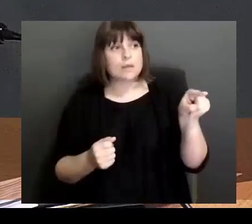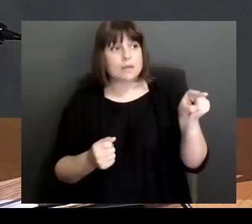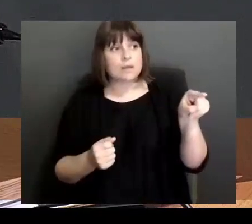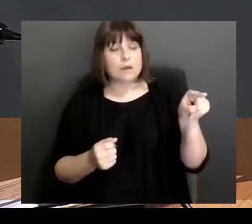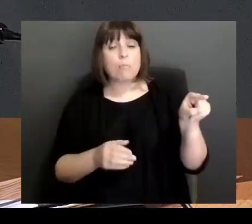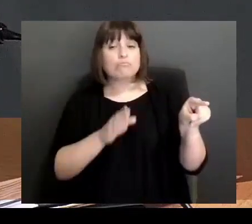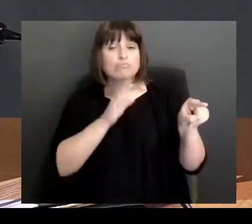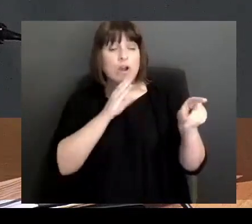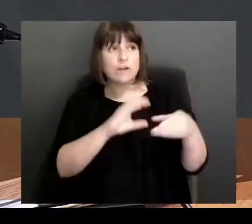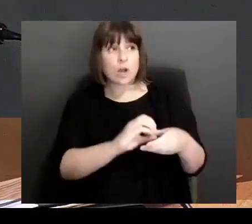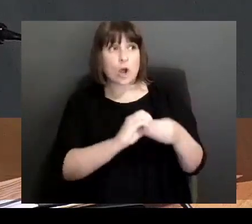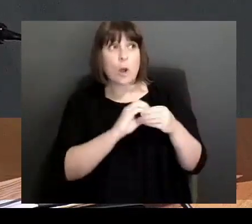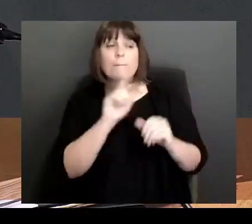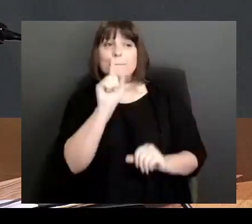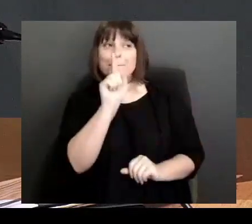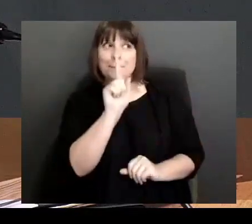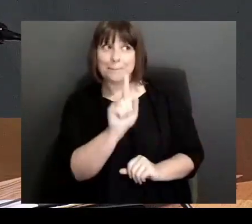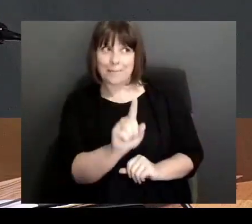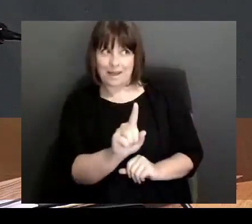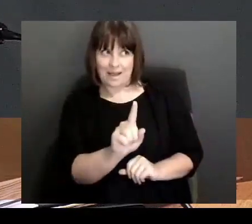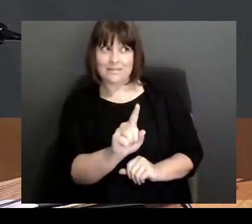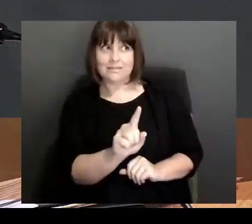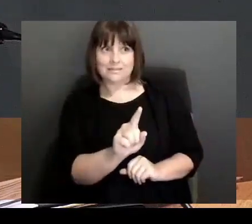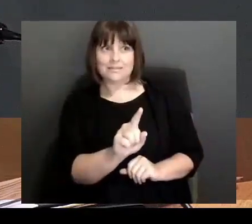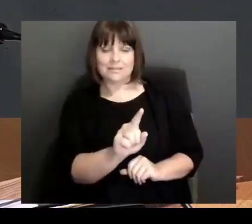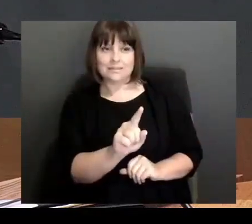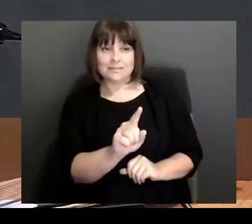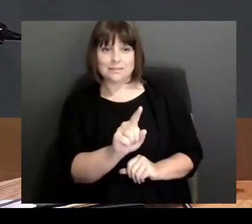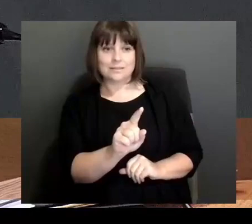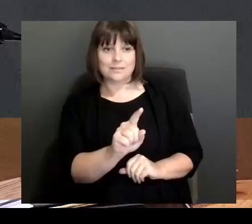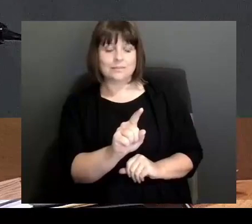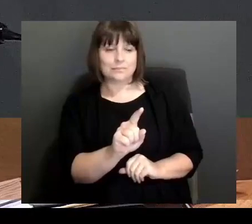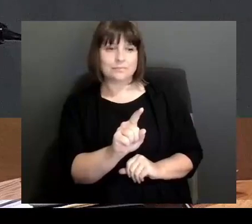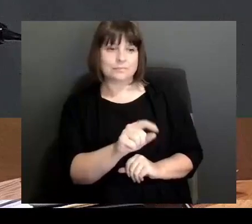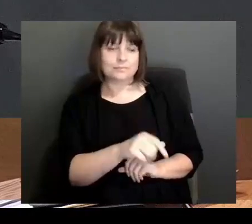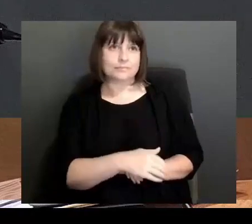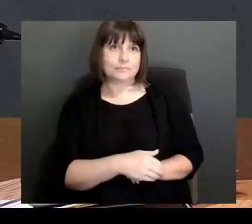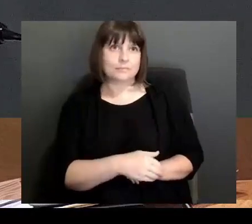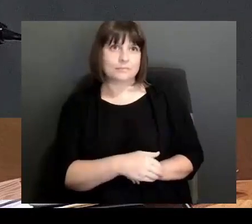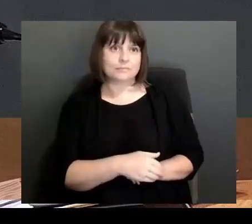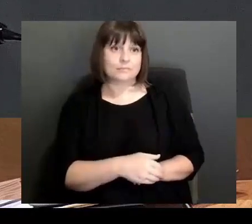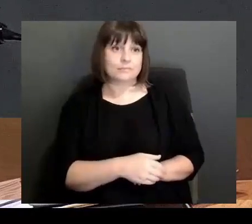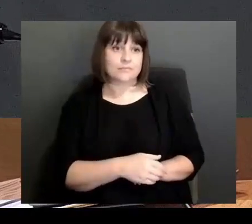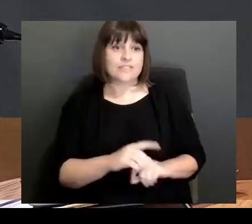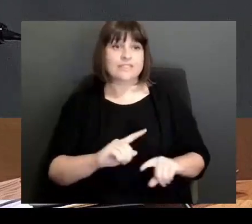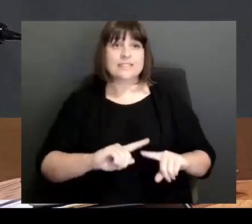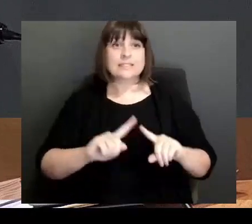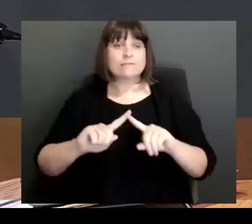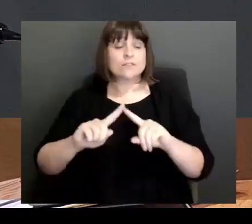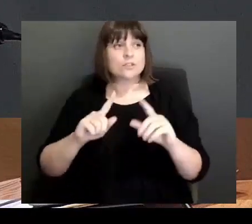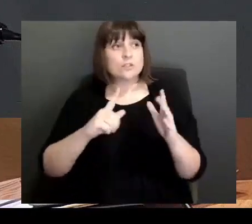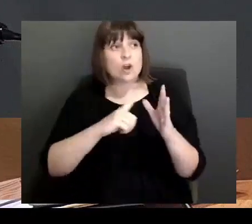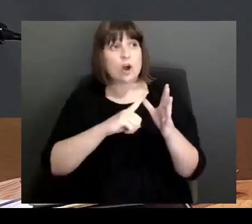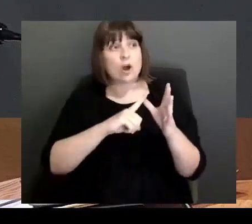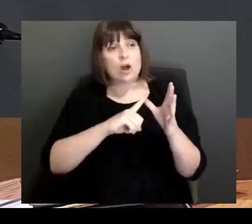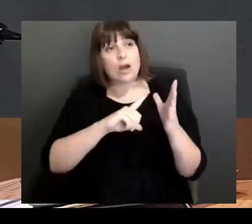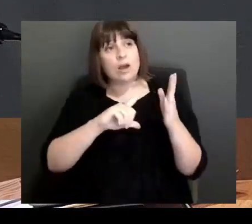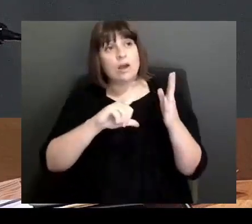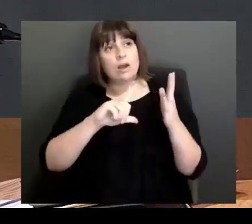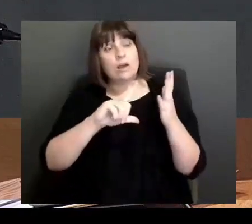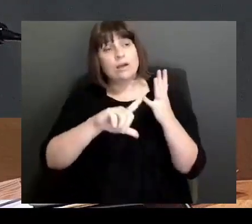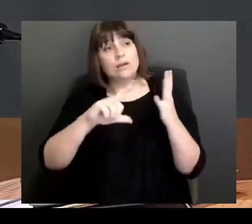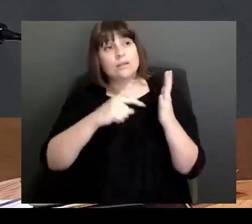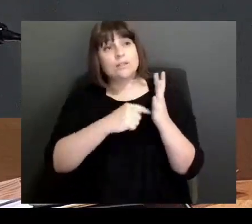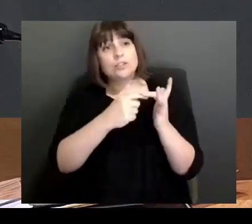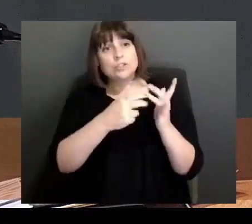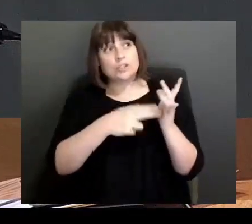but are facilitated by a number of auctions and contracts that have come out of auctions that the Victorian government